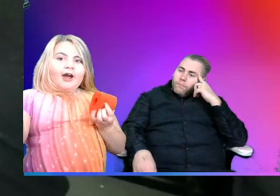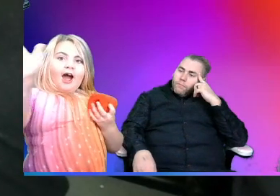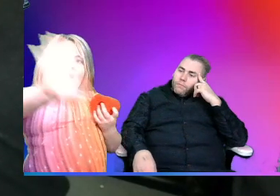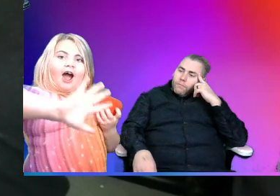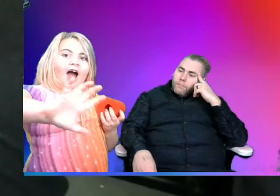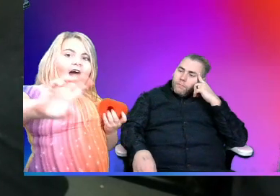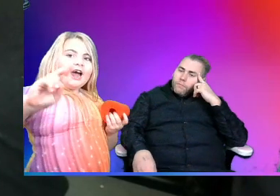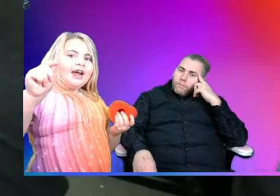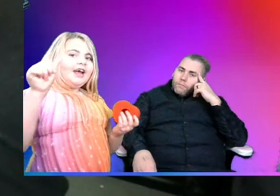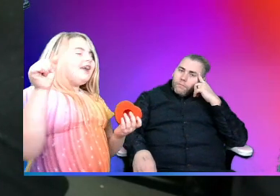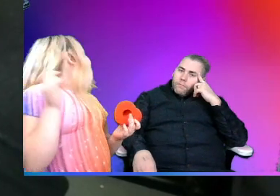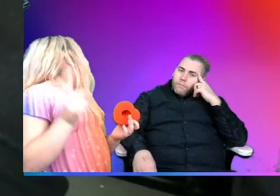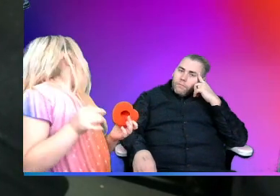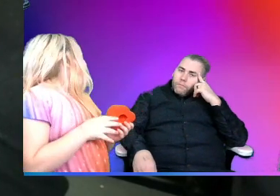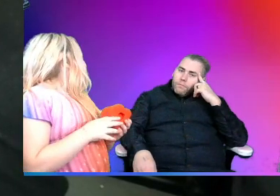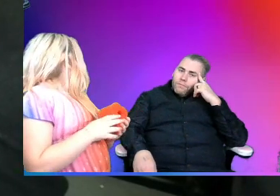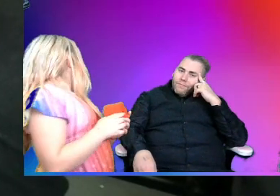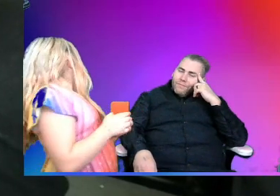gone.